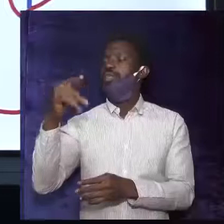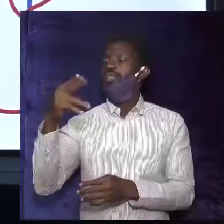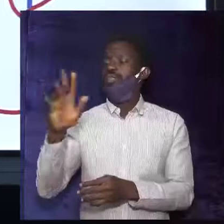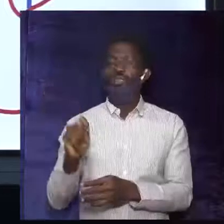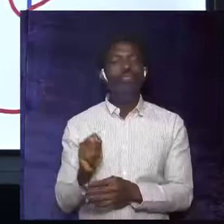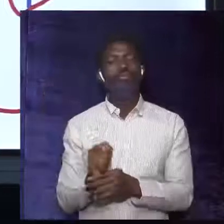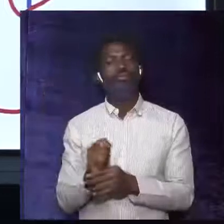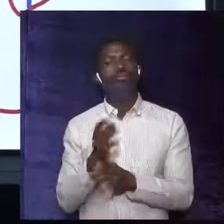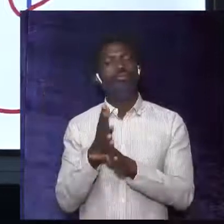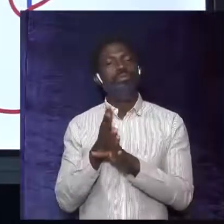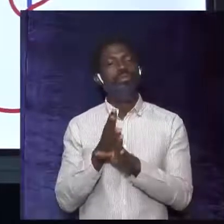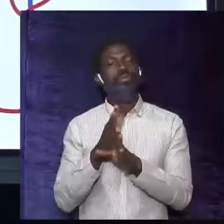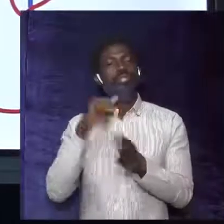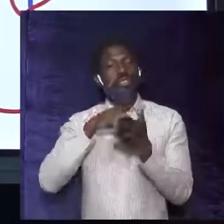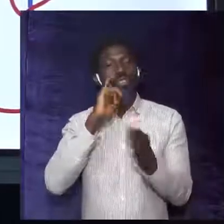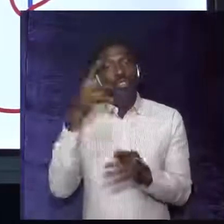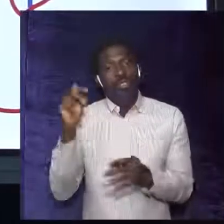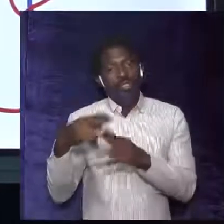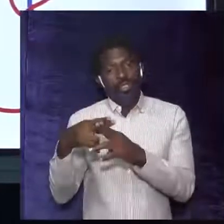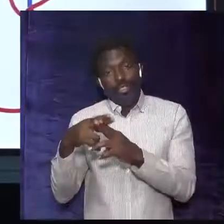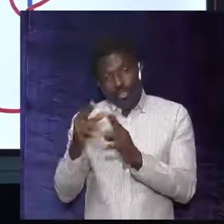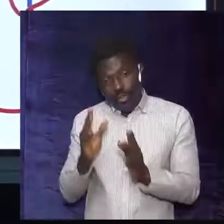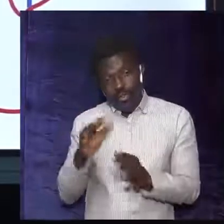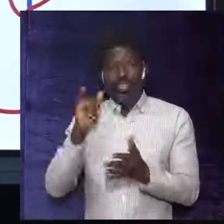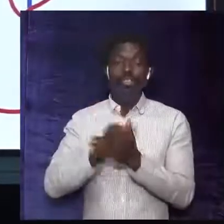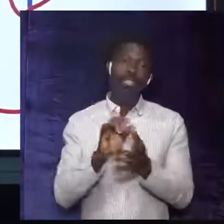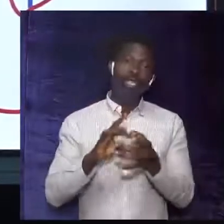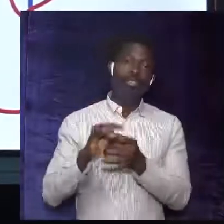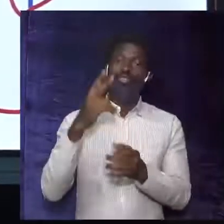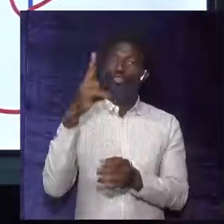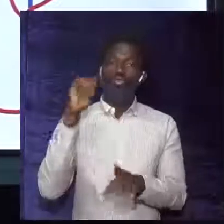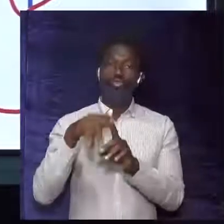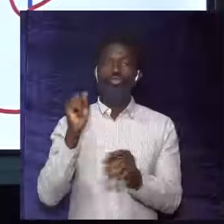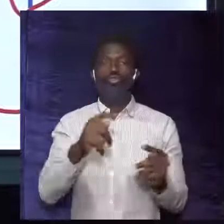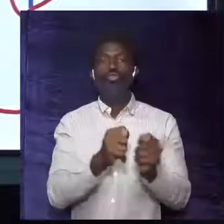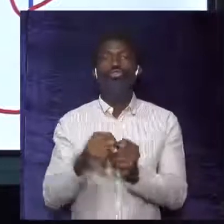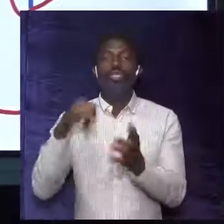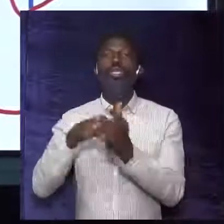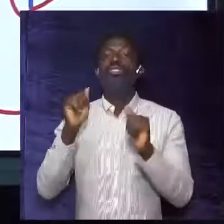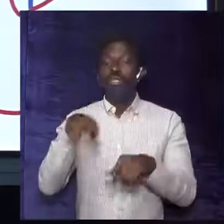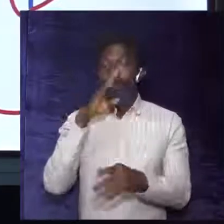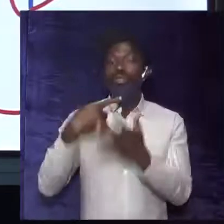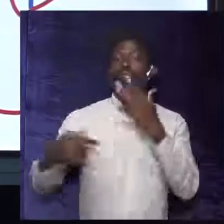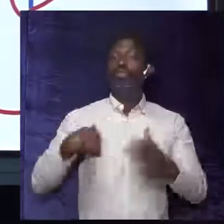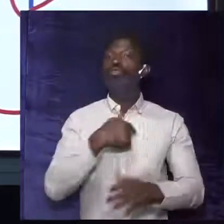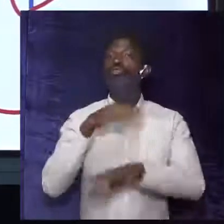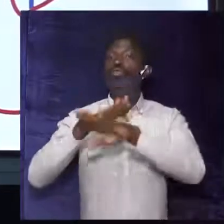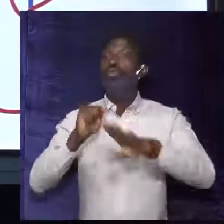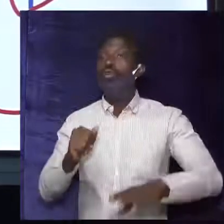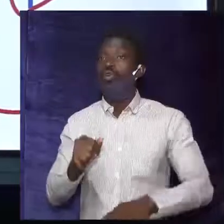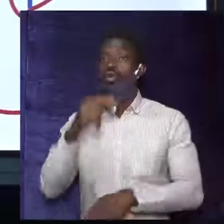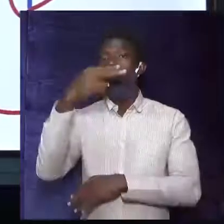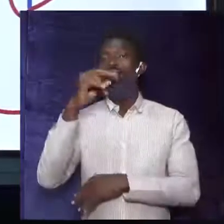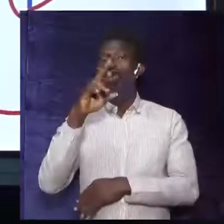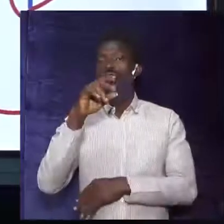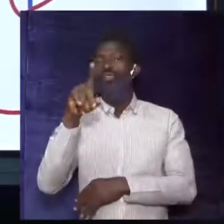line. And that's why we say that a straight line is the shortest line that joins 2 points together. Now, straight lines could